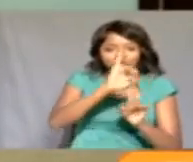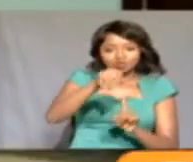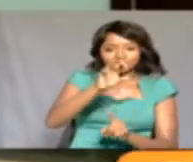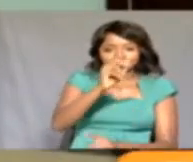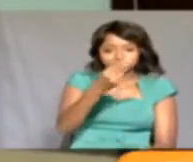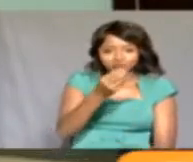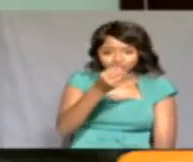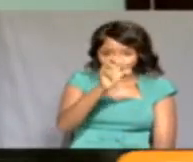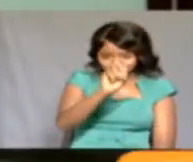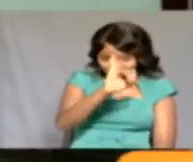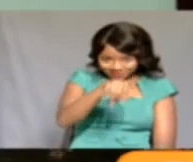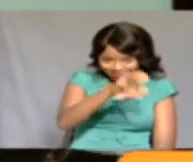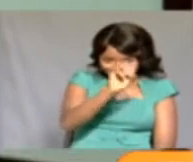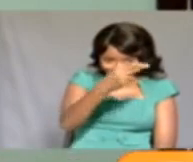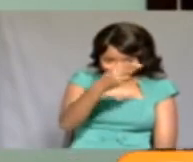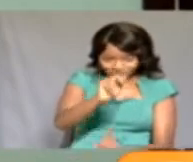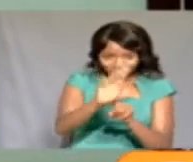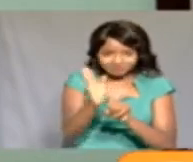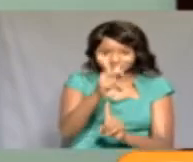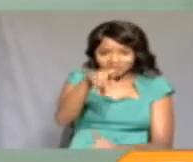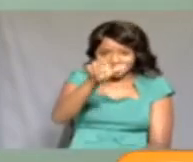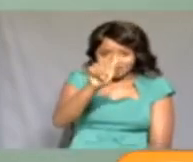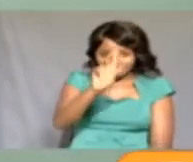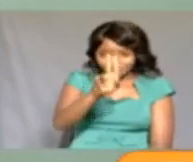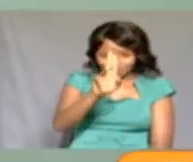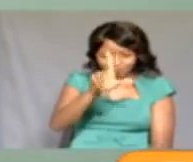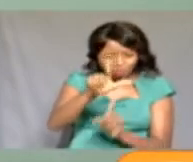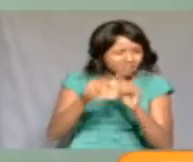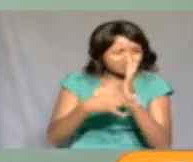Mwirigi, who has earned a place in Kenya's history